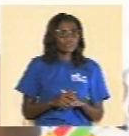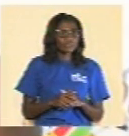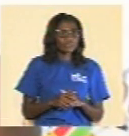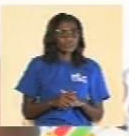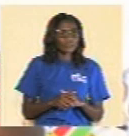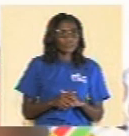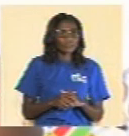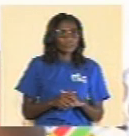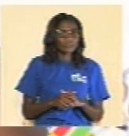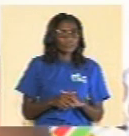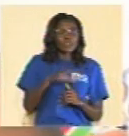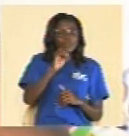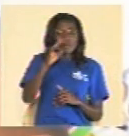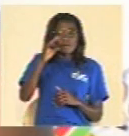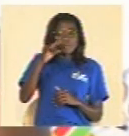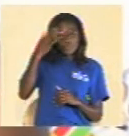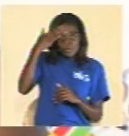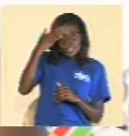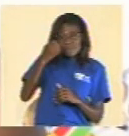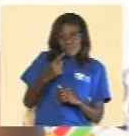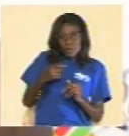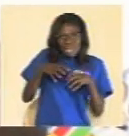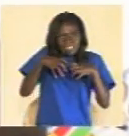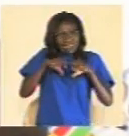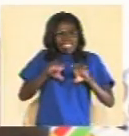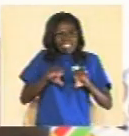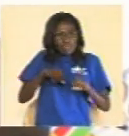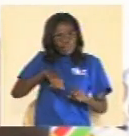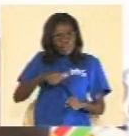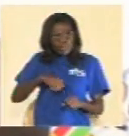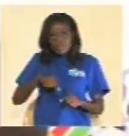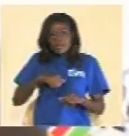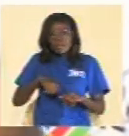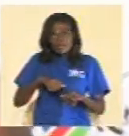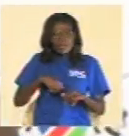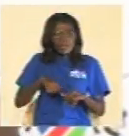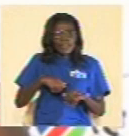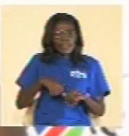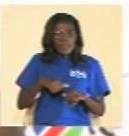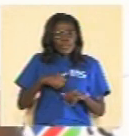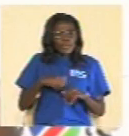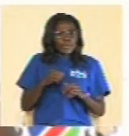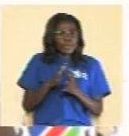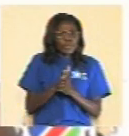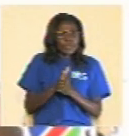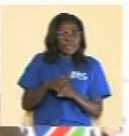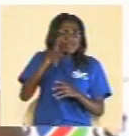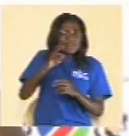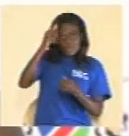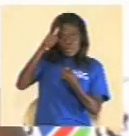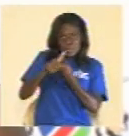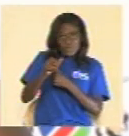if we have known leprosy is a very old disease that's been around for some times now, and it is being commemorated on the last Sunday